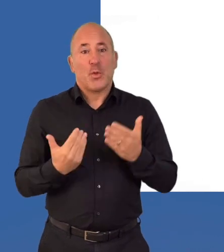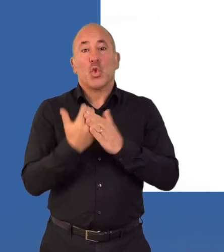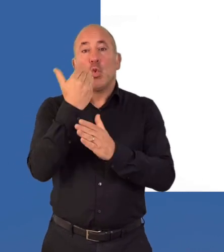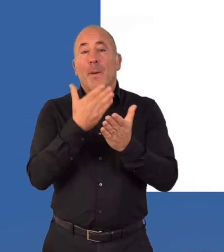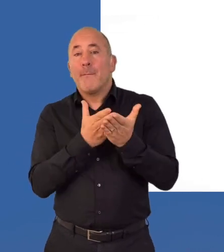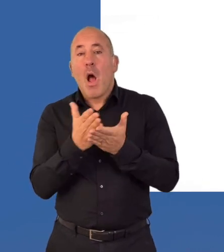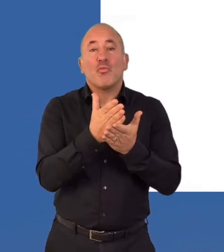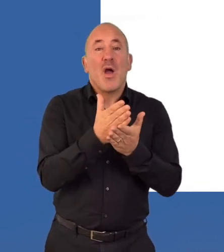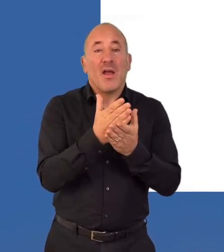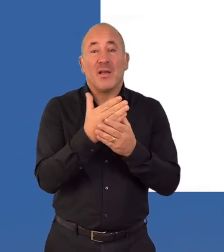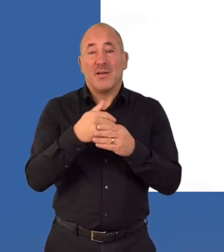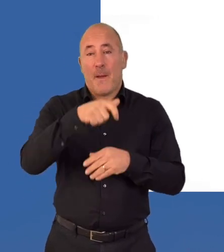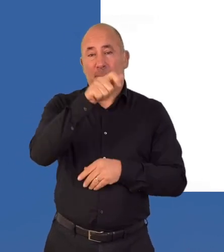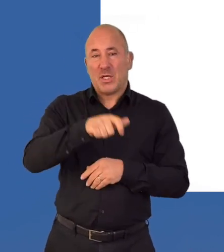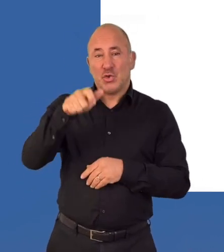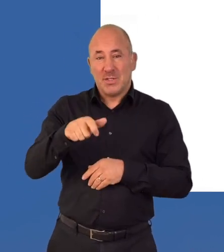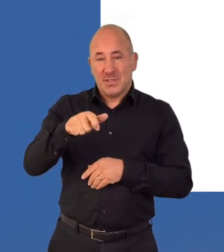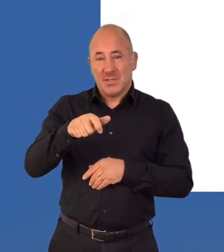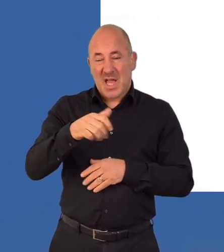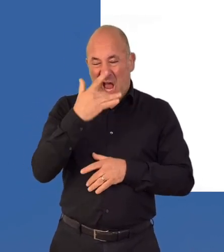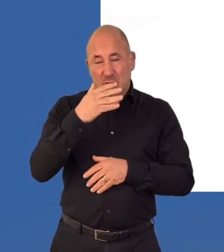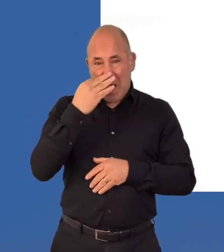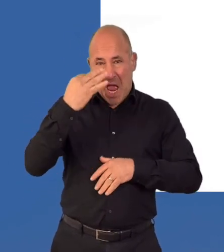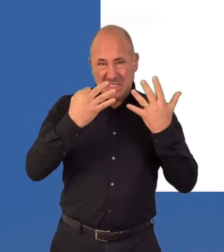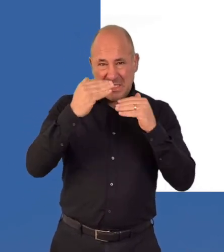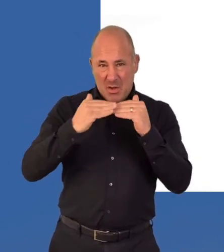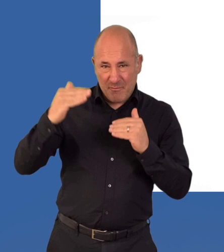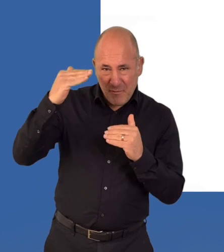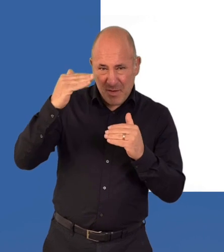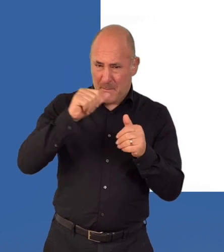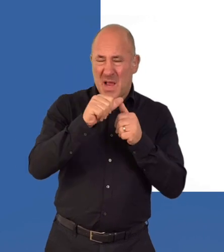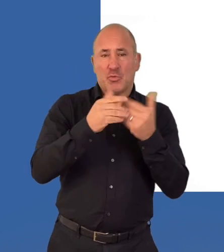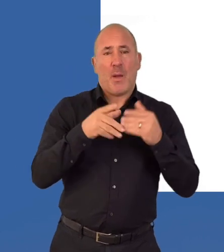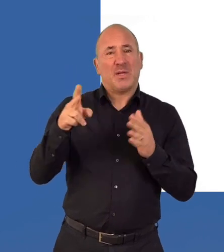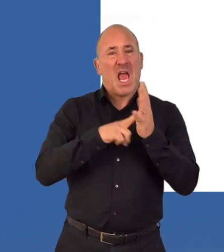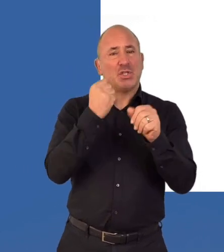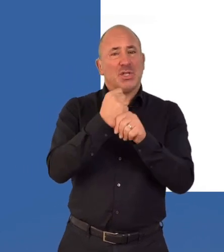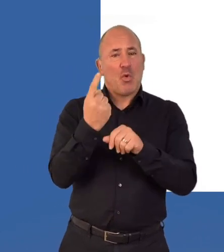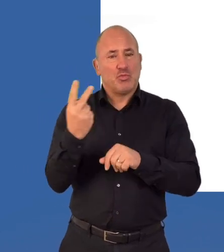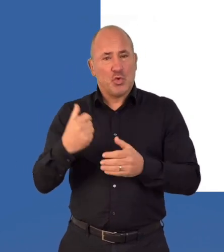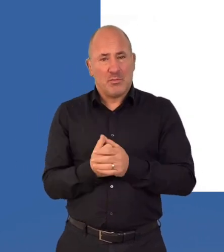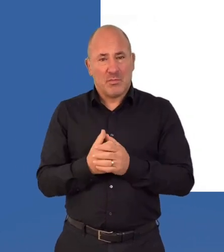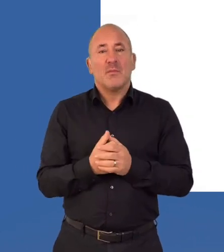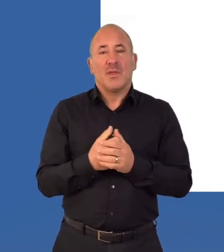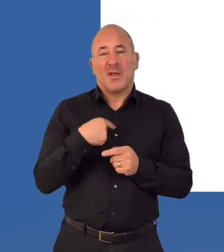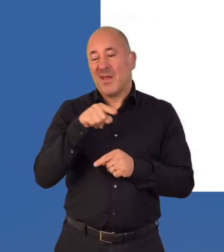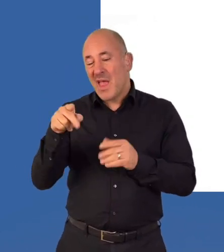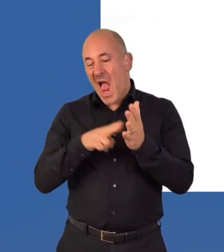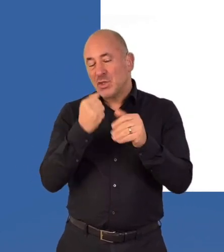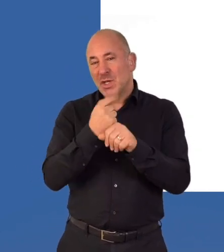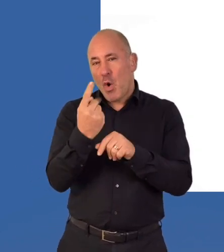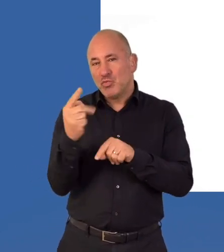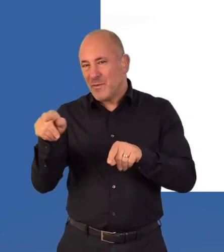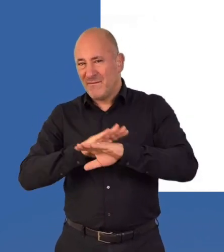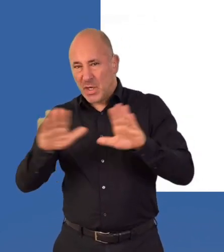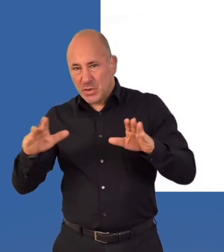all patients 18 and above, which is more inclusive compared with NG12. We will no longer refer to